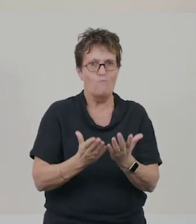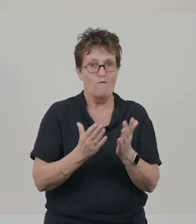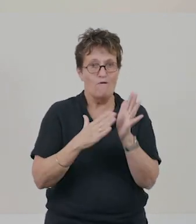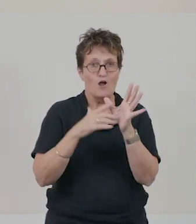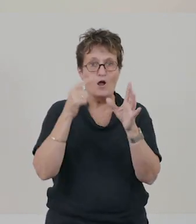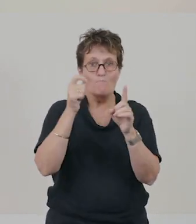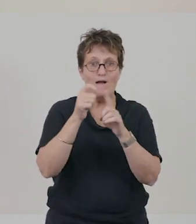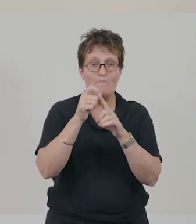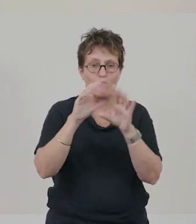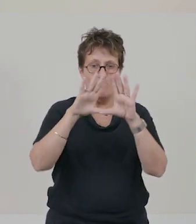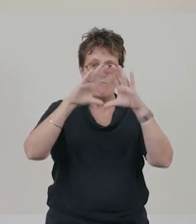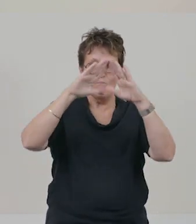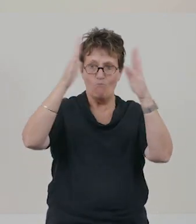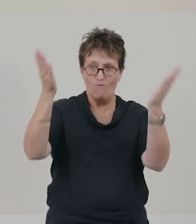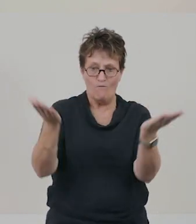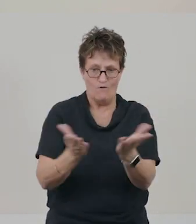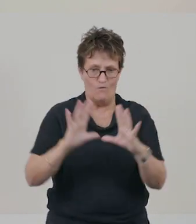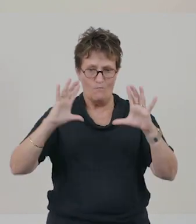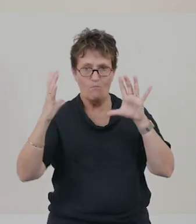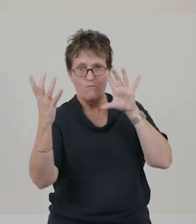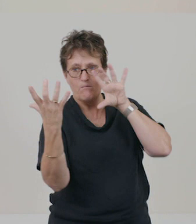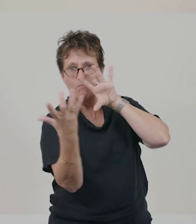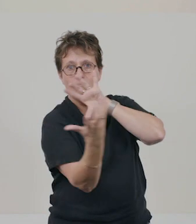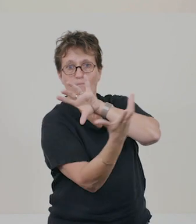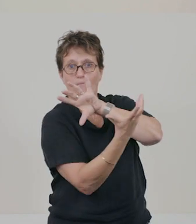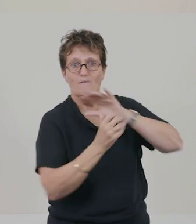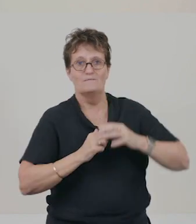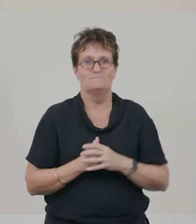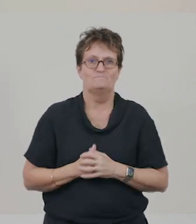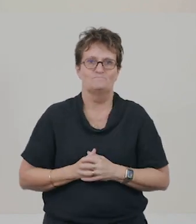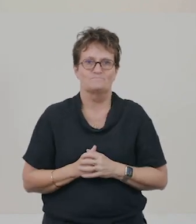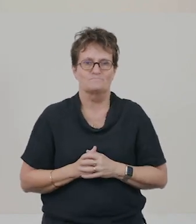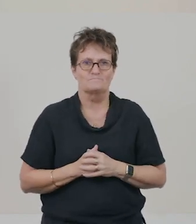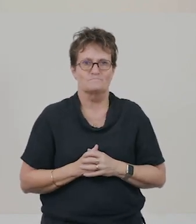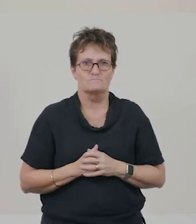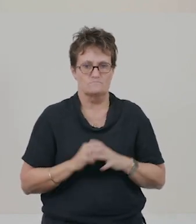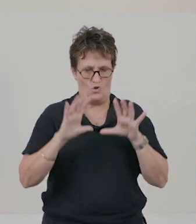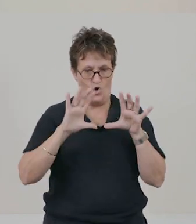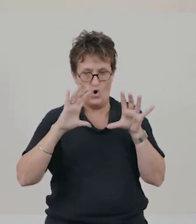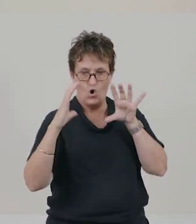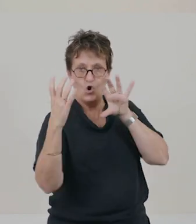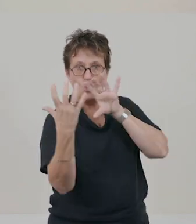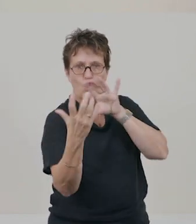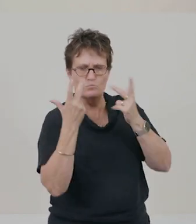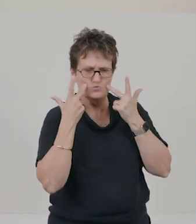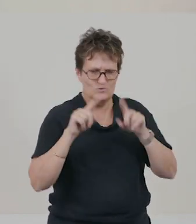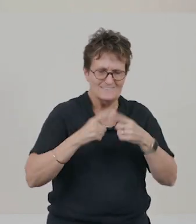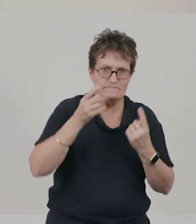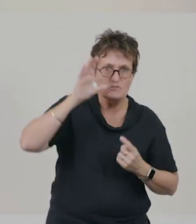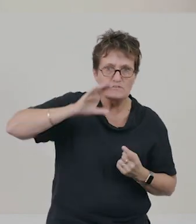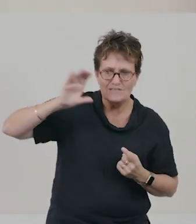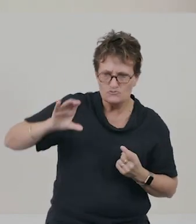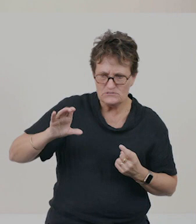a map of the planet Earth shown on a sphere, which is a round surface. A globe shows us where the different